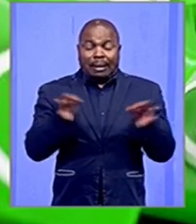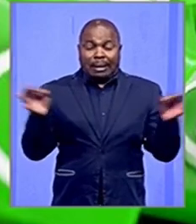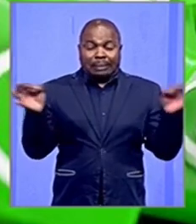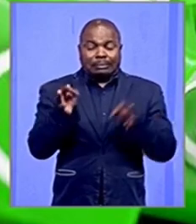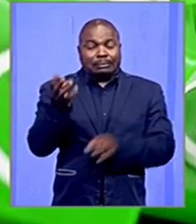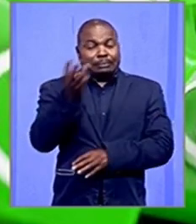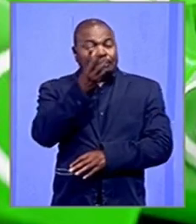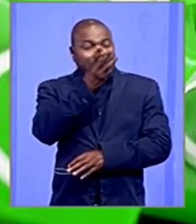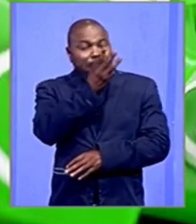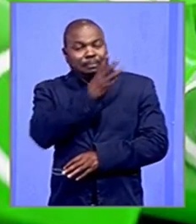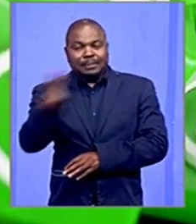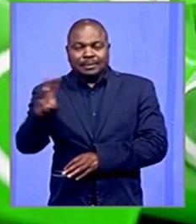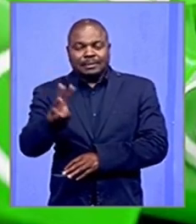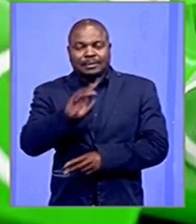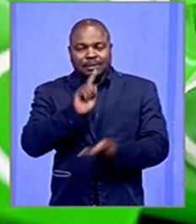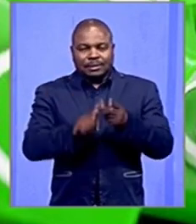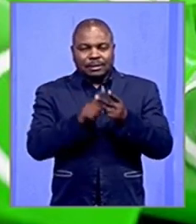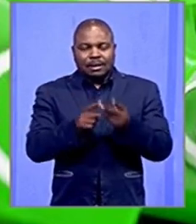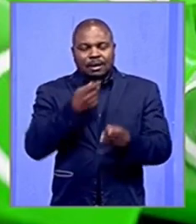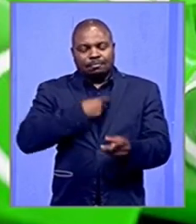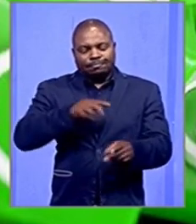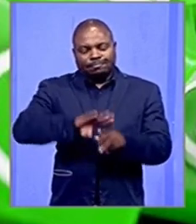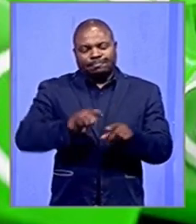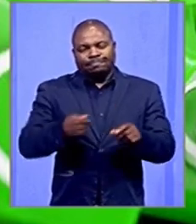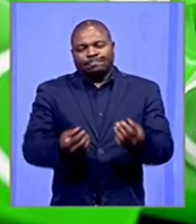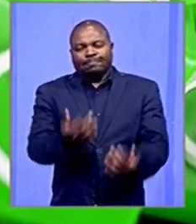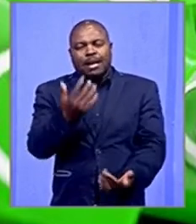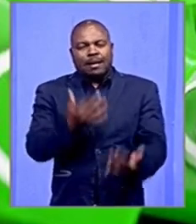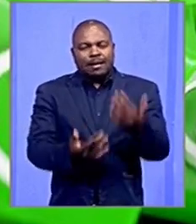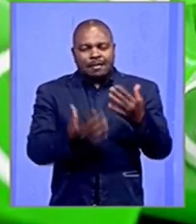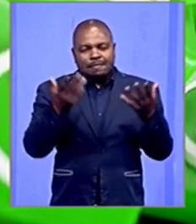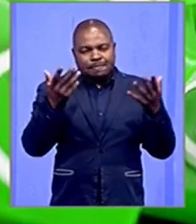thata ebile re kgoditse melelo.